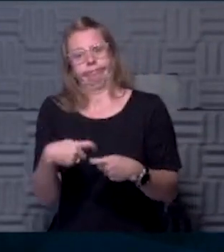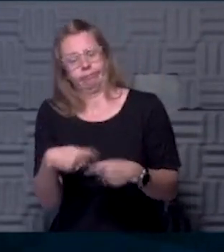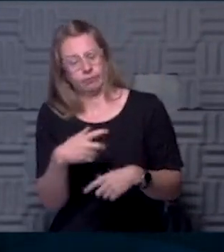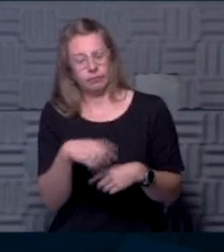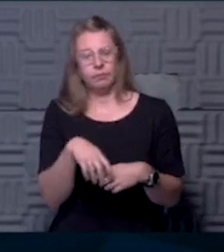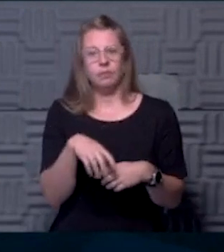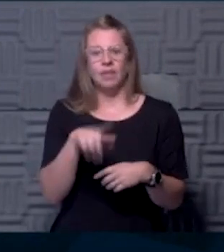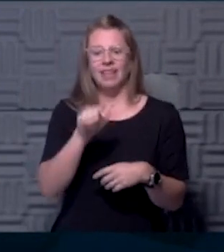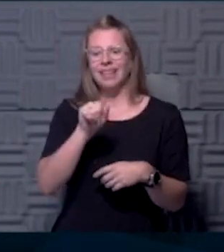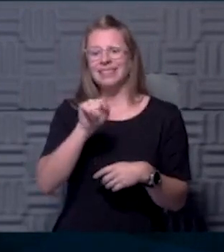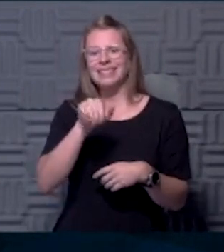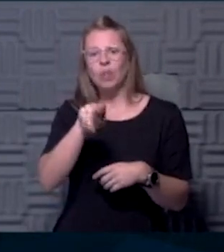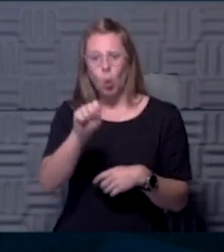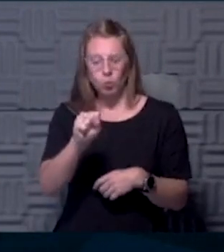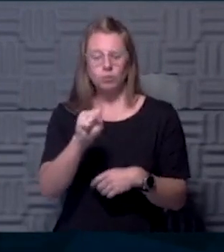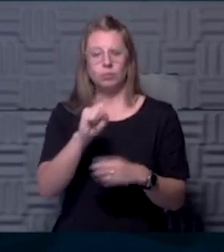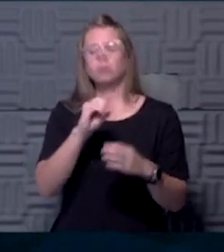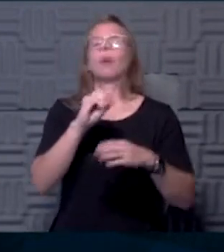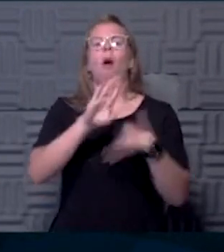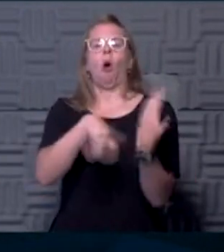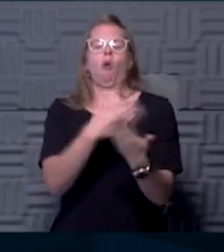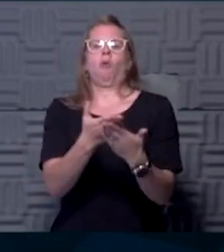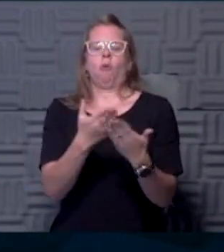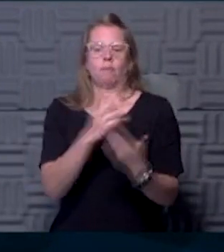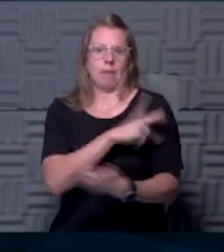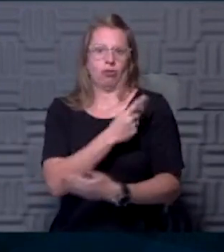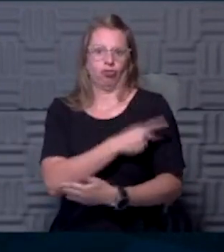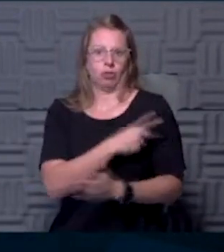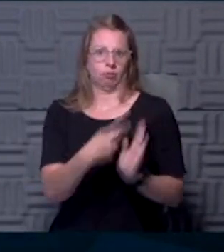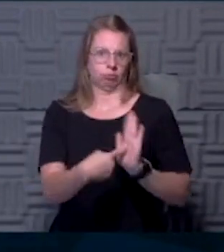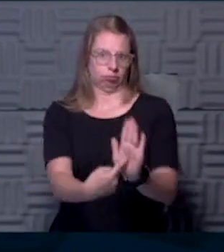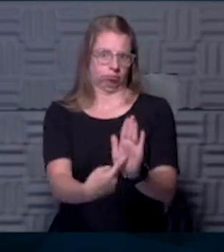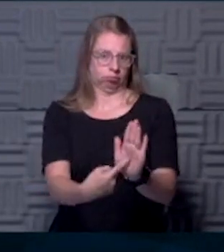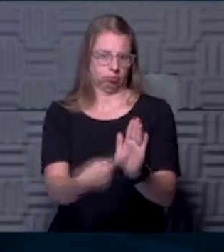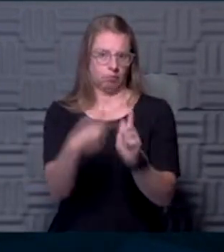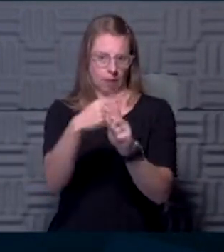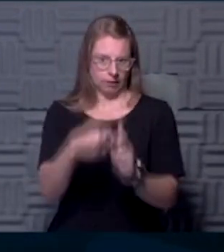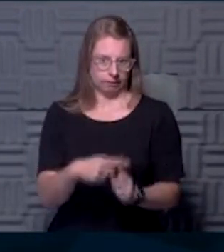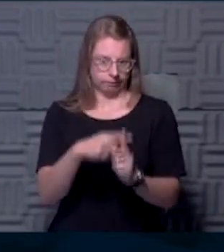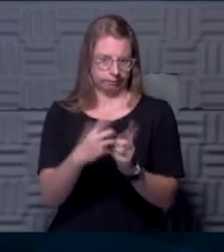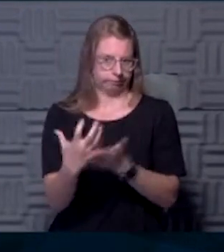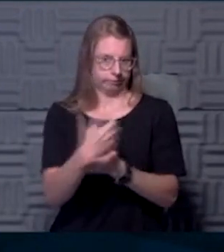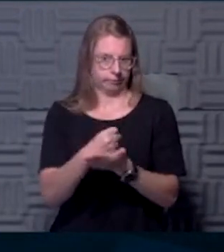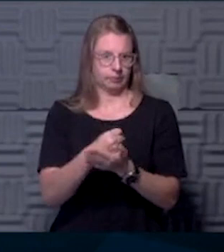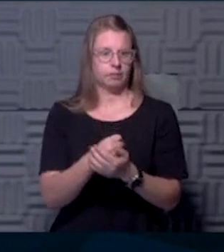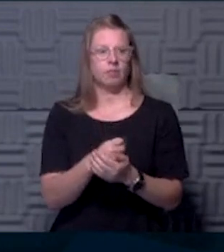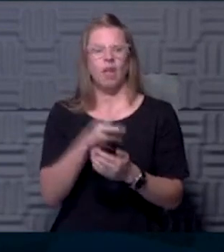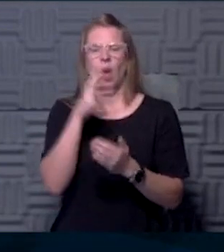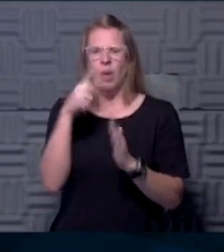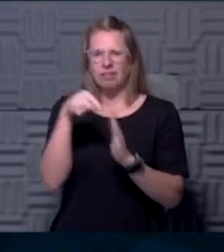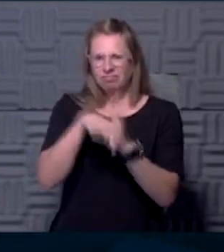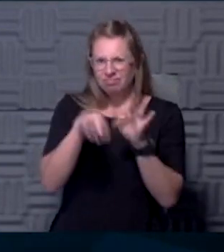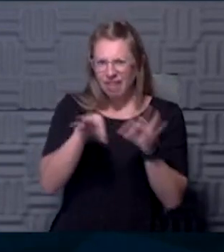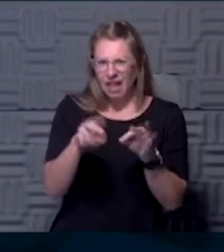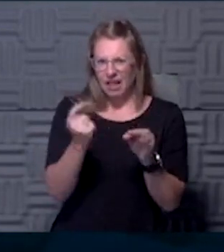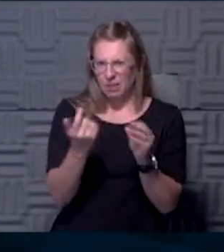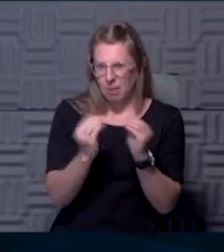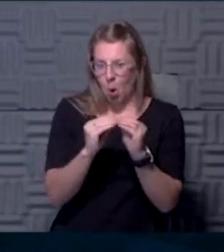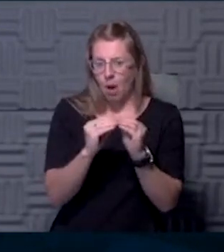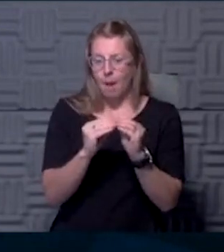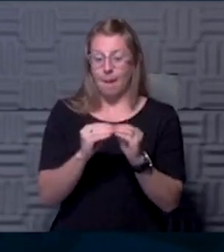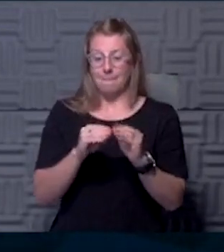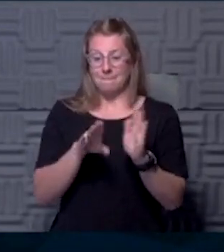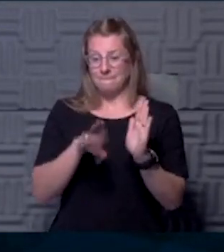sort of all patients presenting. I said, and the next few slides will look similar, so I'll walk through this one maybe in more detail at first. So on the bottom,